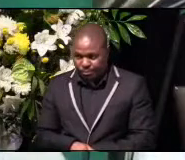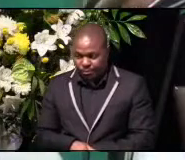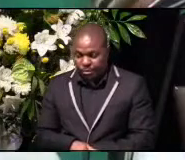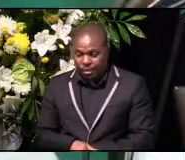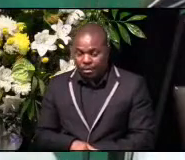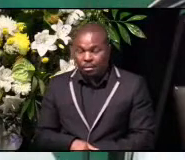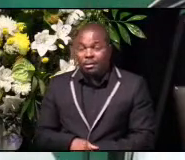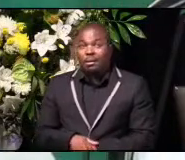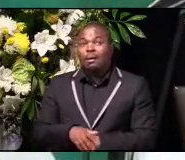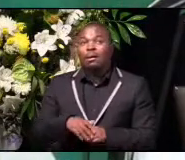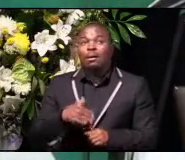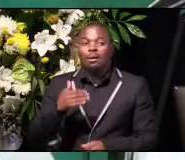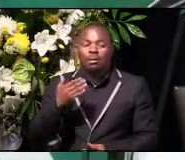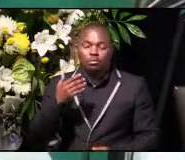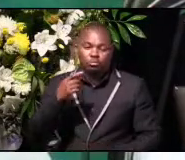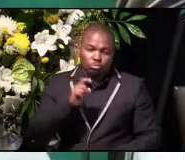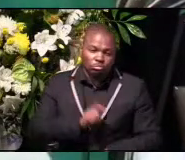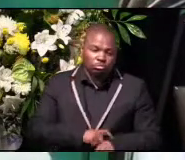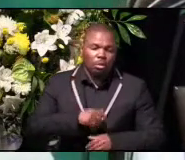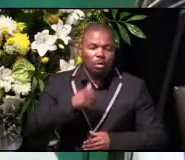with time